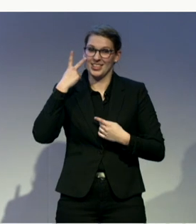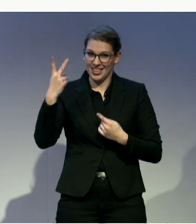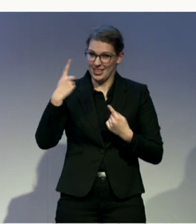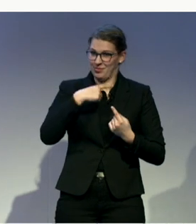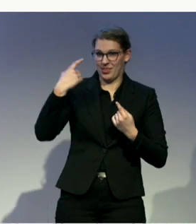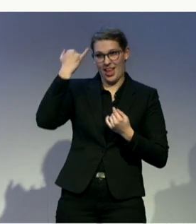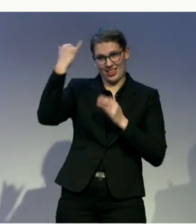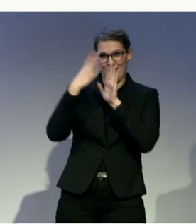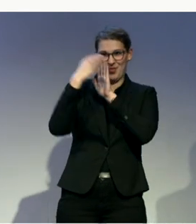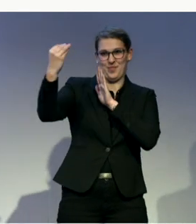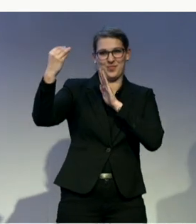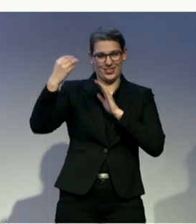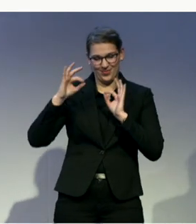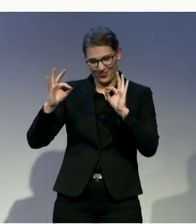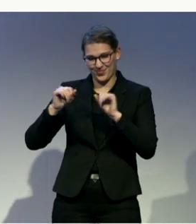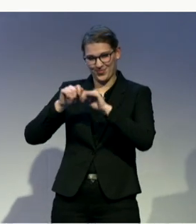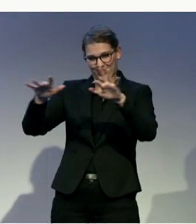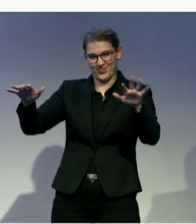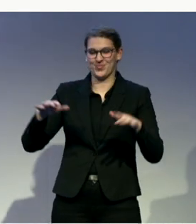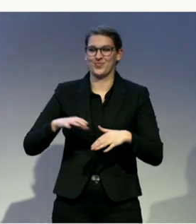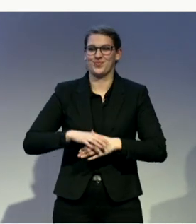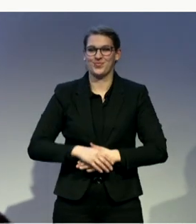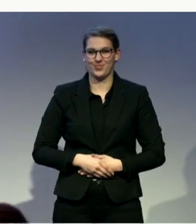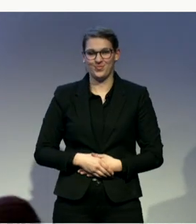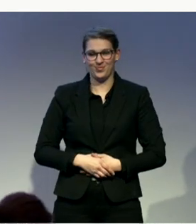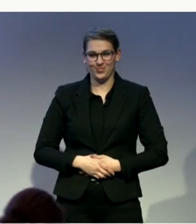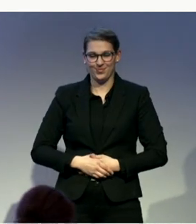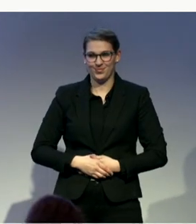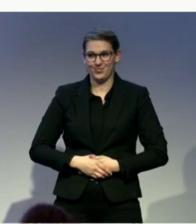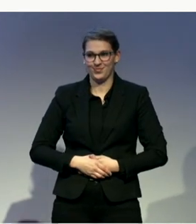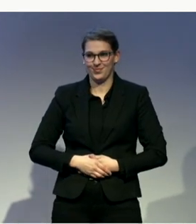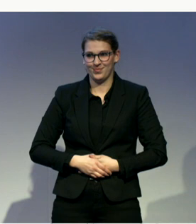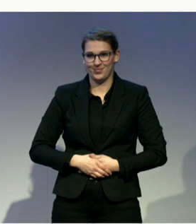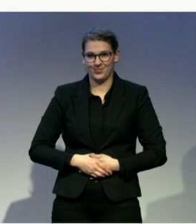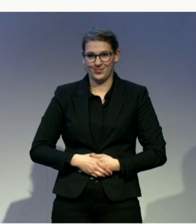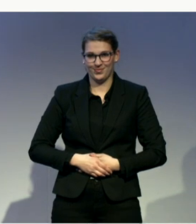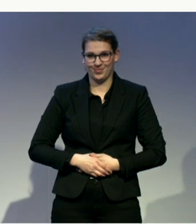Thank you very much, Anna. That's definitely a good invitation. Something to consider.